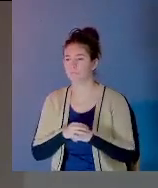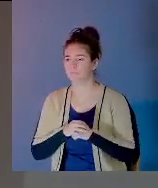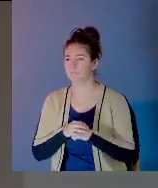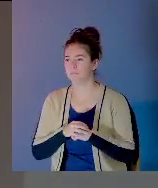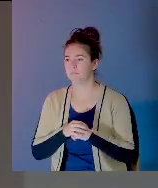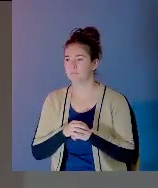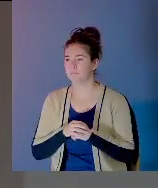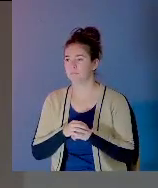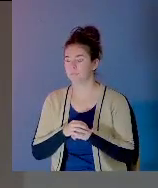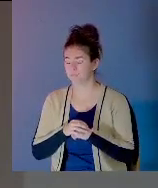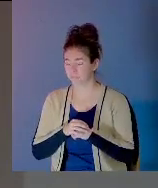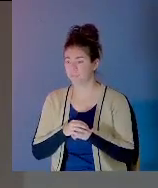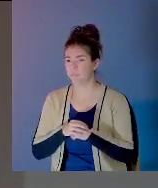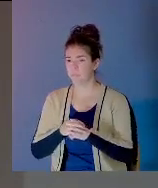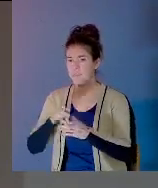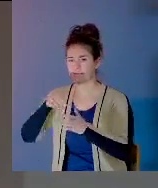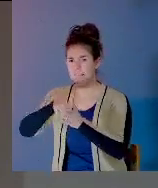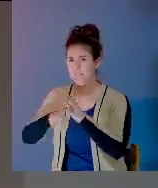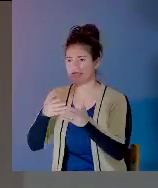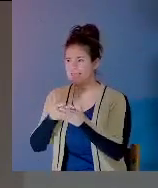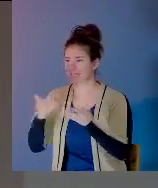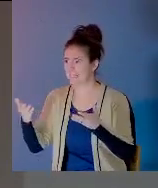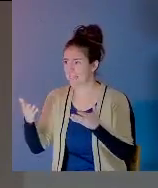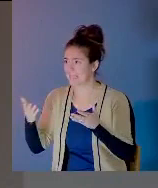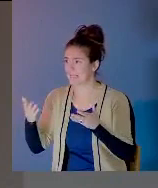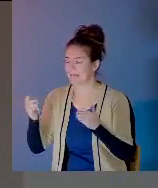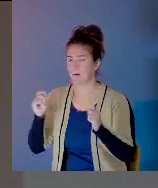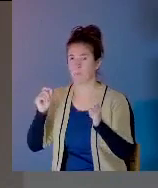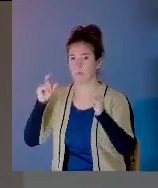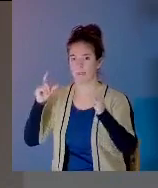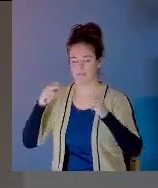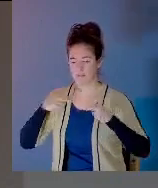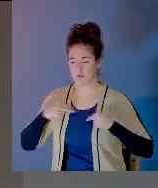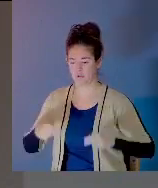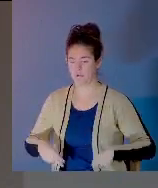human being is that God has forgiven his sin.